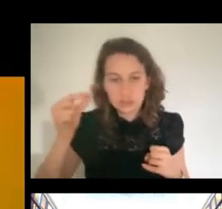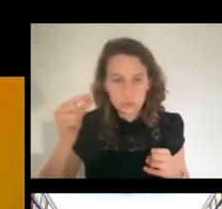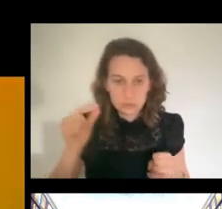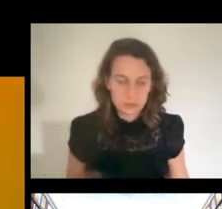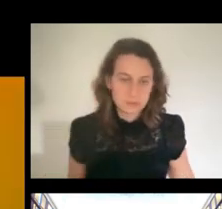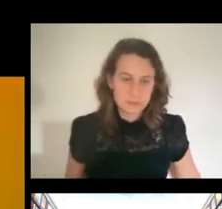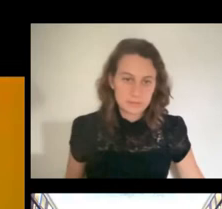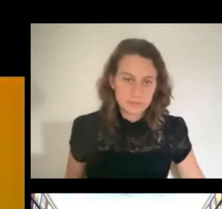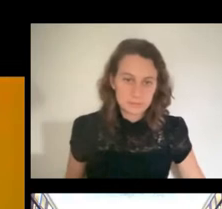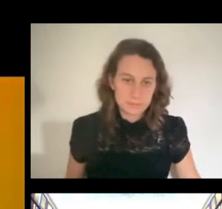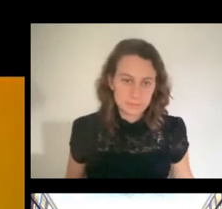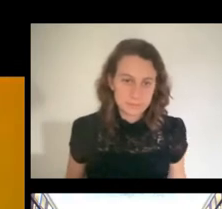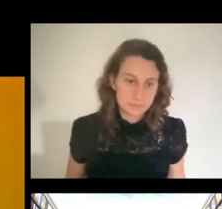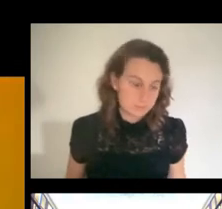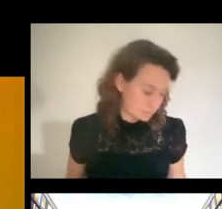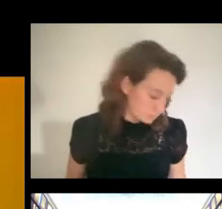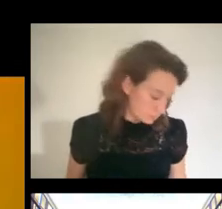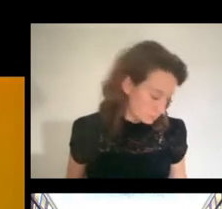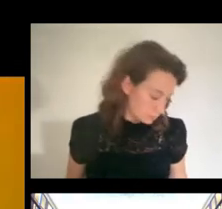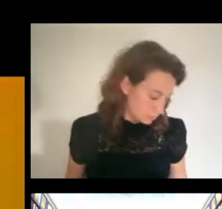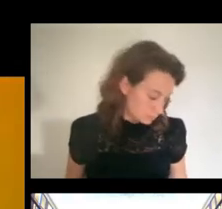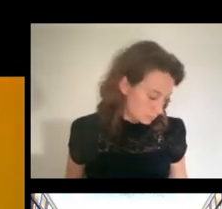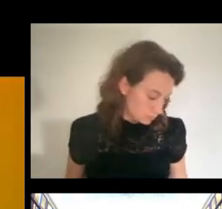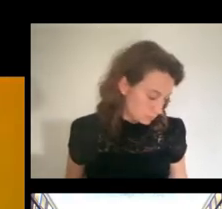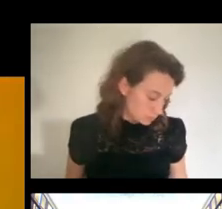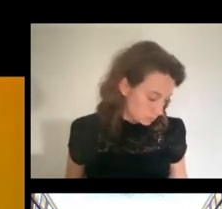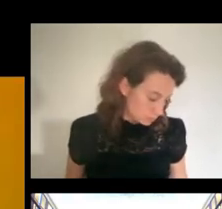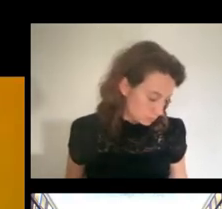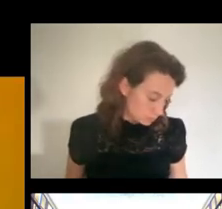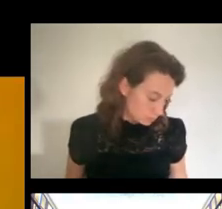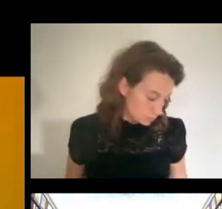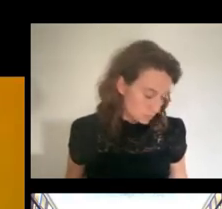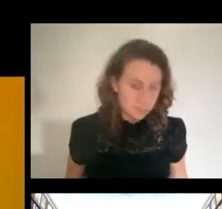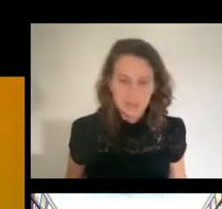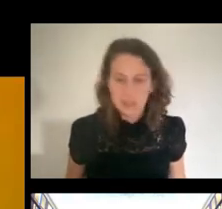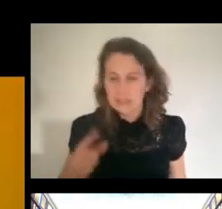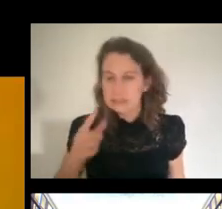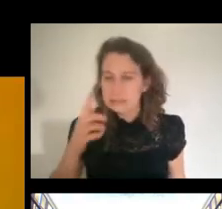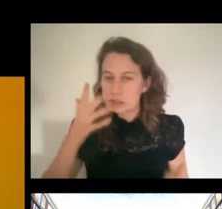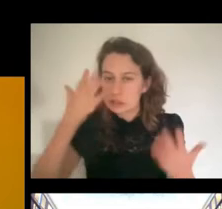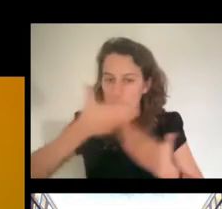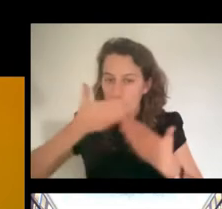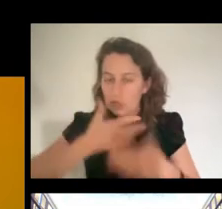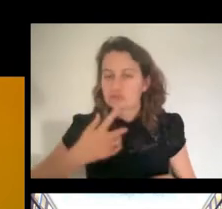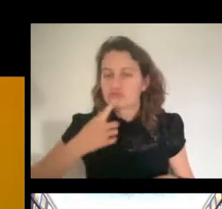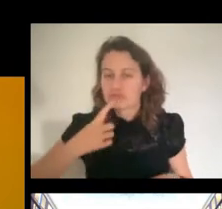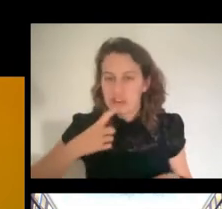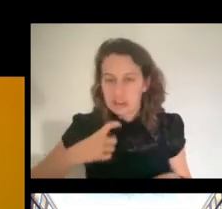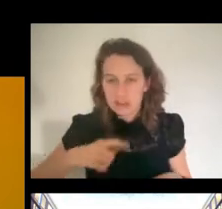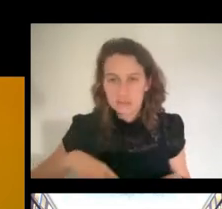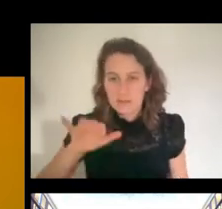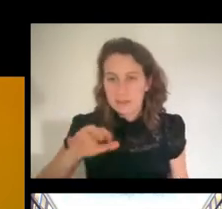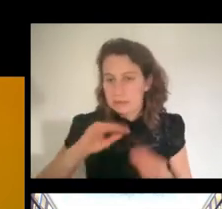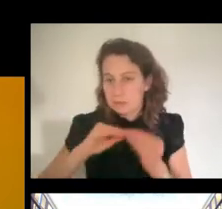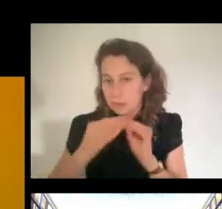sort of another darker vine with red kind of overtones for that spidus number two.